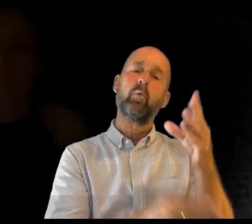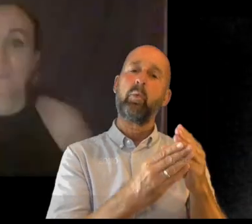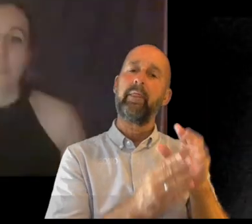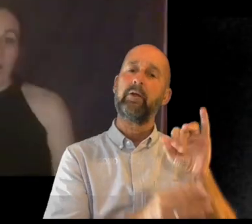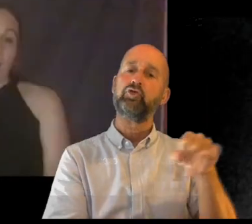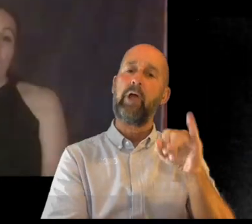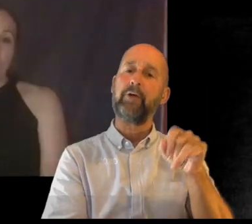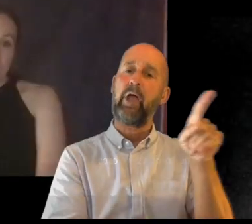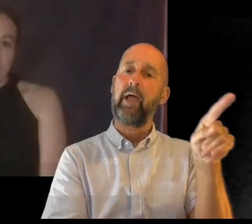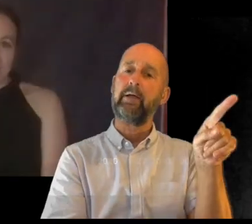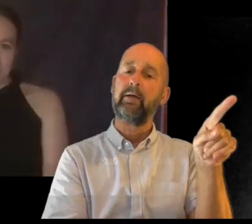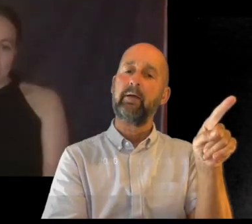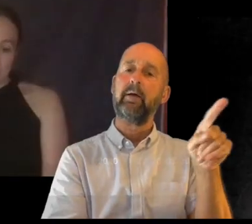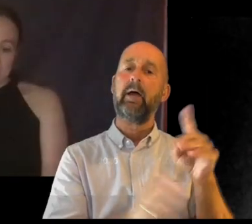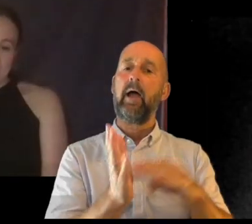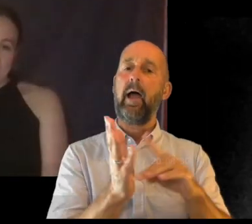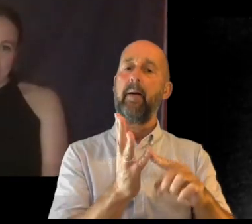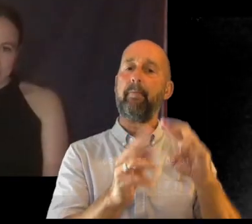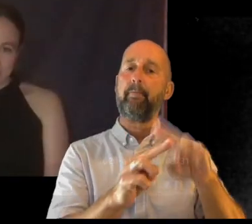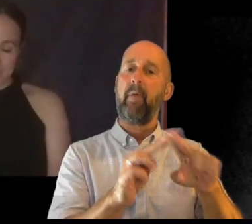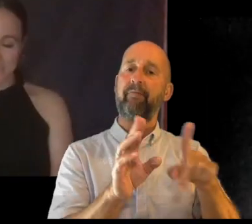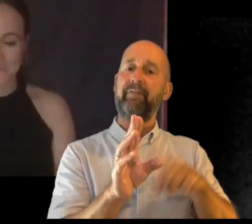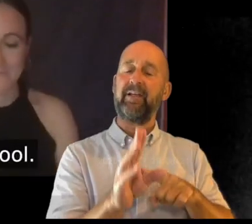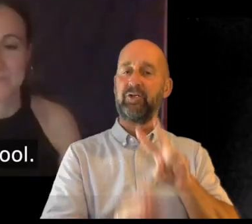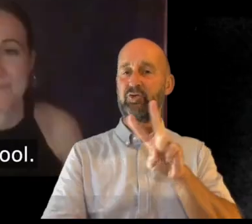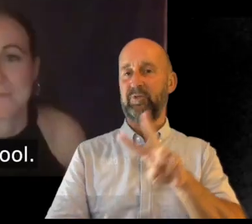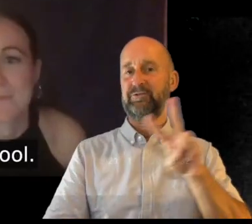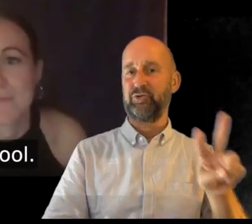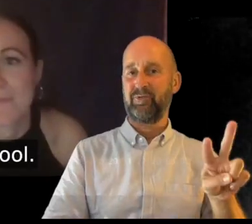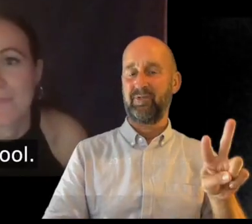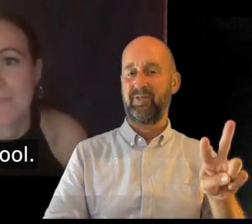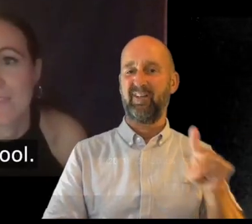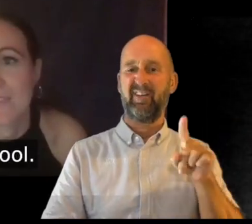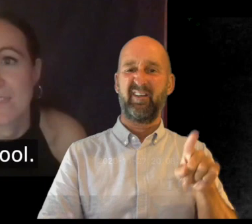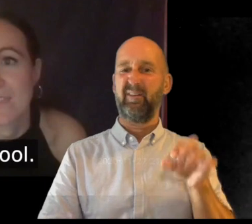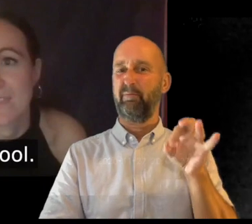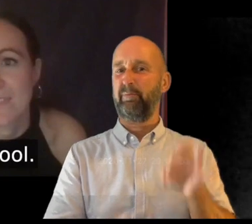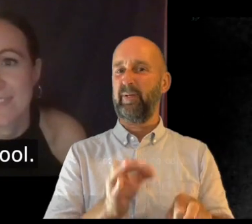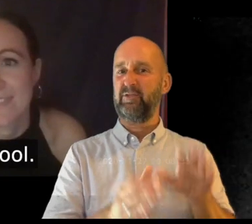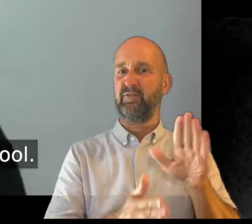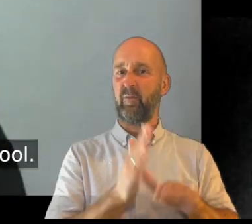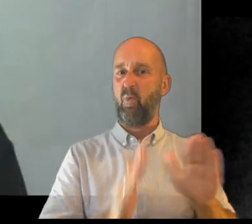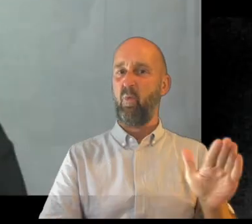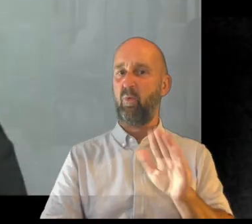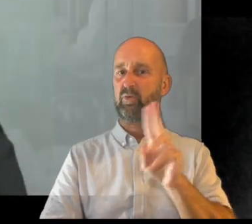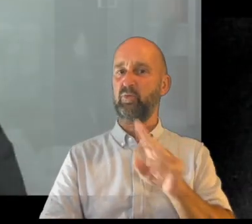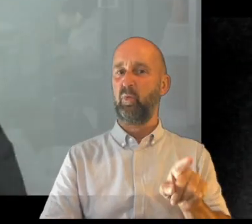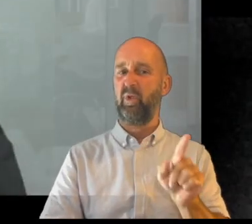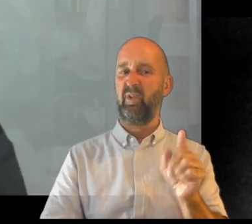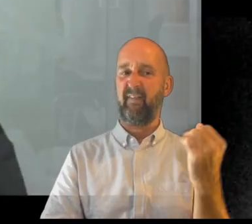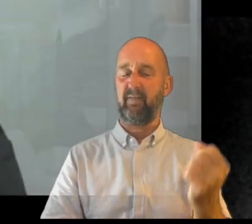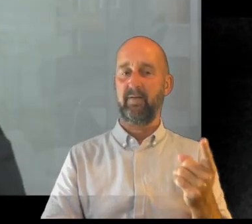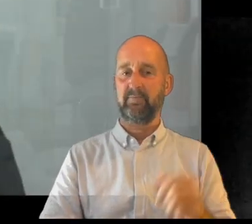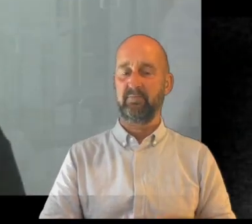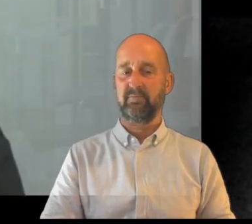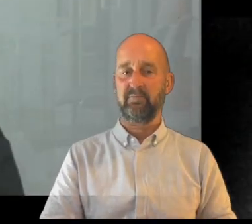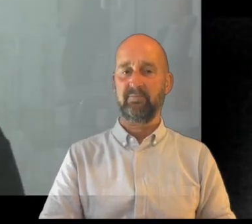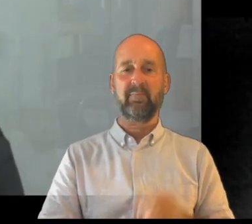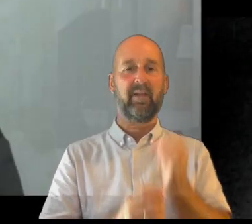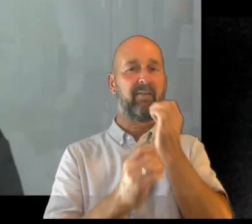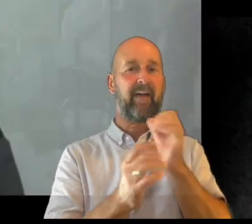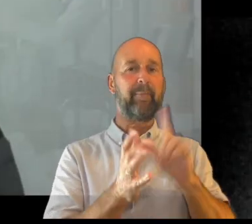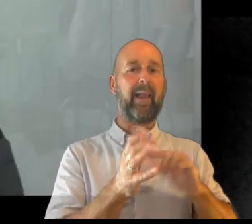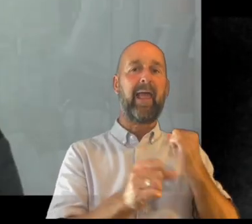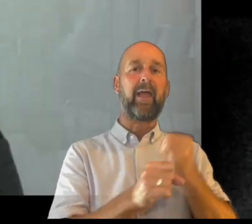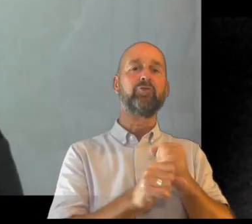JJ. And Muffy, 22. The queen bee bitch from every school. Behind them, fabulous agents